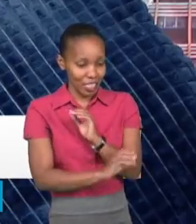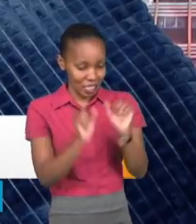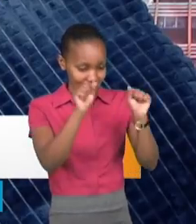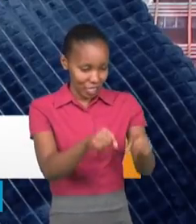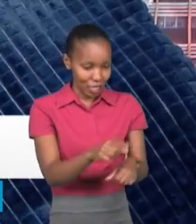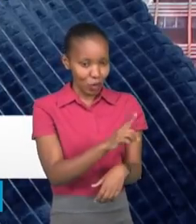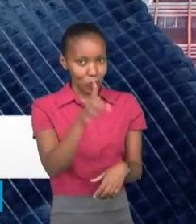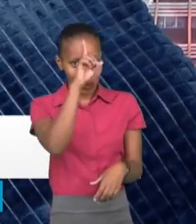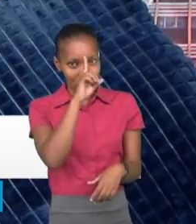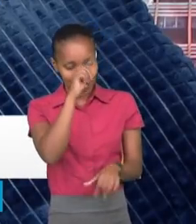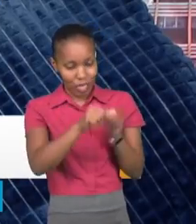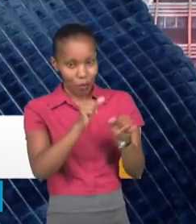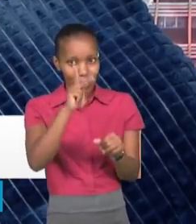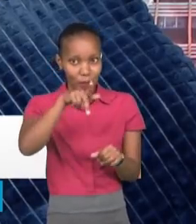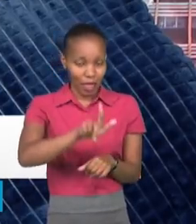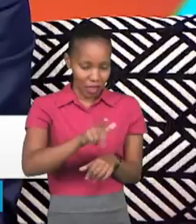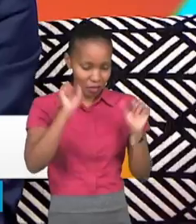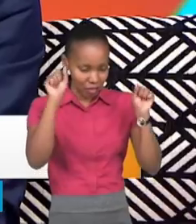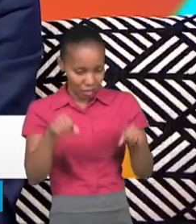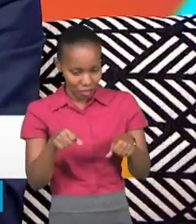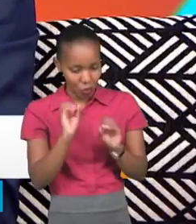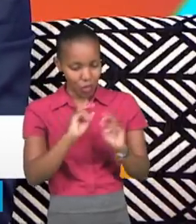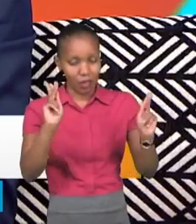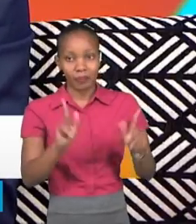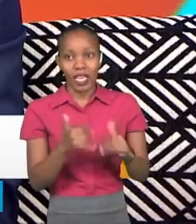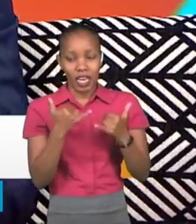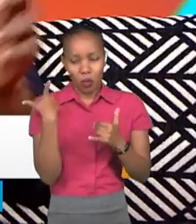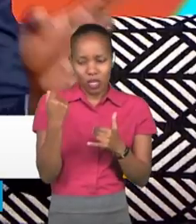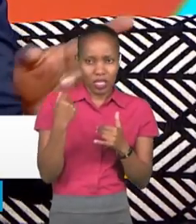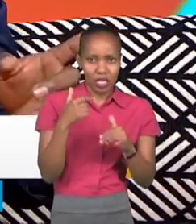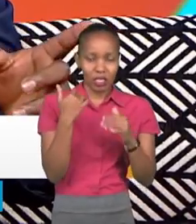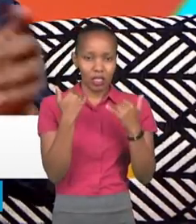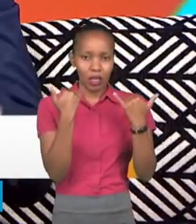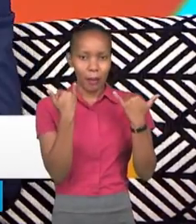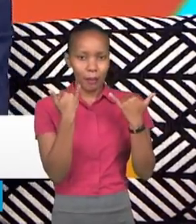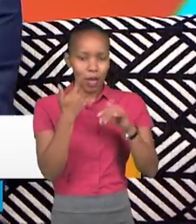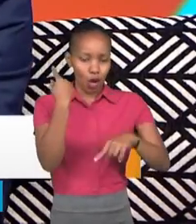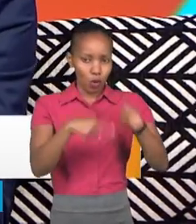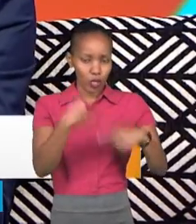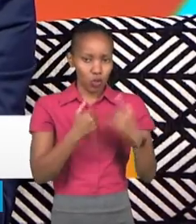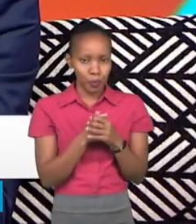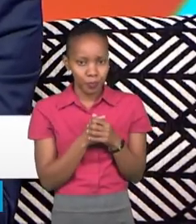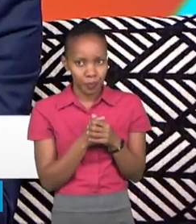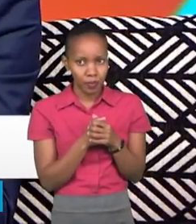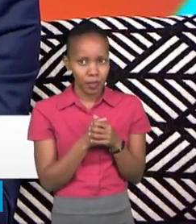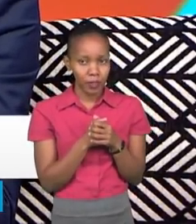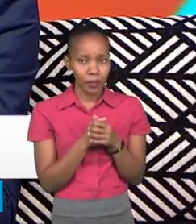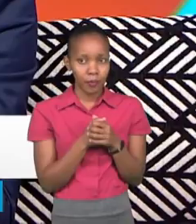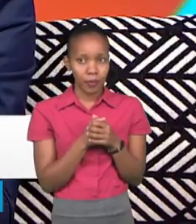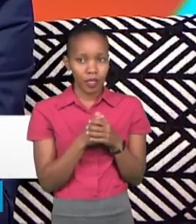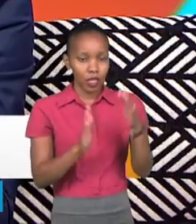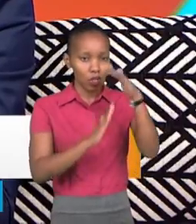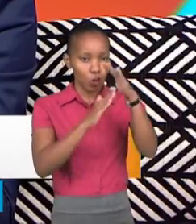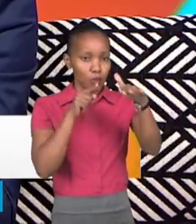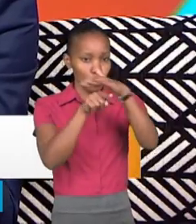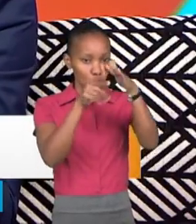you're serious about KPL now. Yes. Wow. Okay. Now, looking at yesterday's game, we're about to get the highlights in a few. Wazira and top